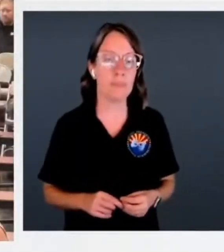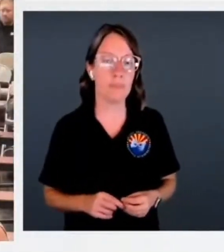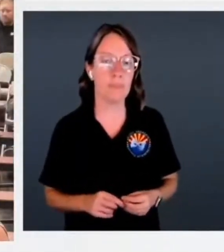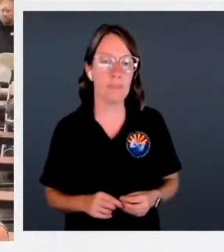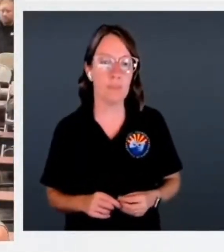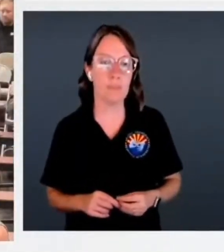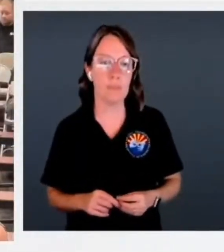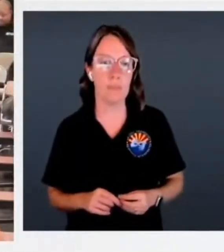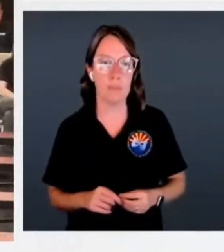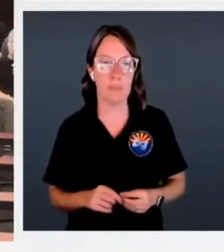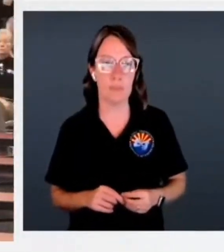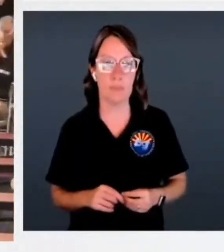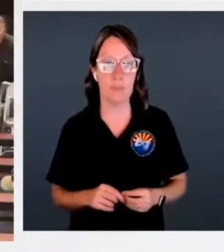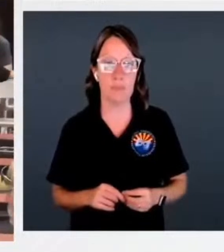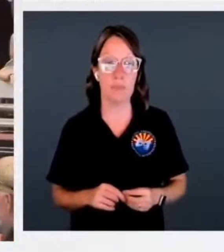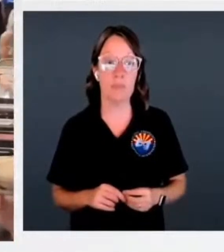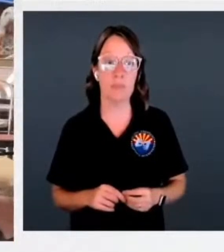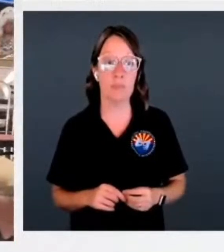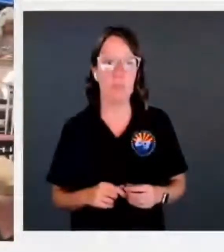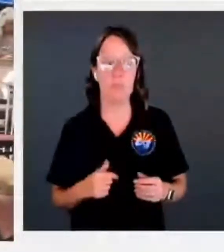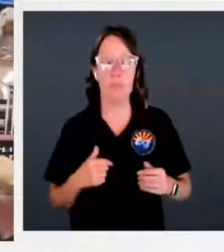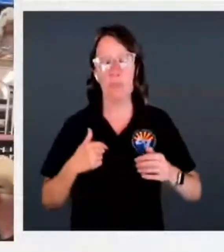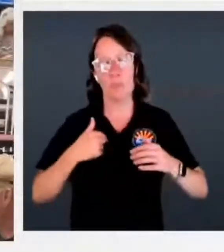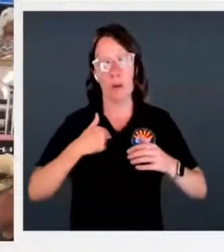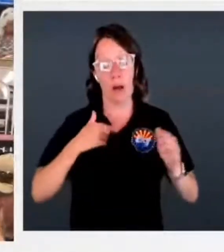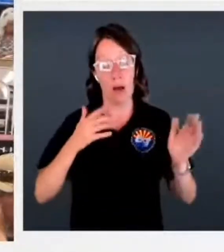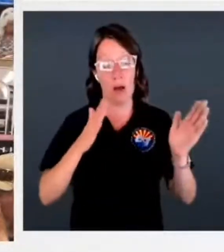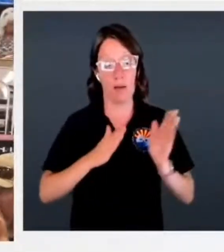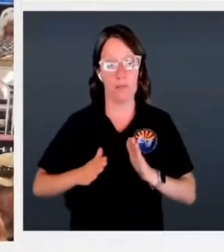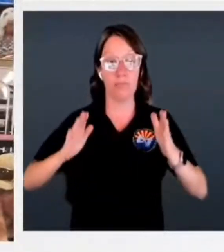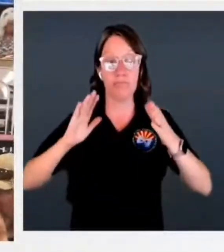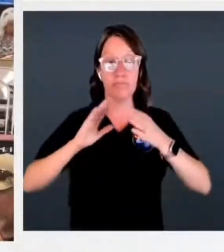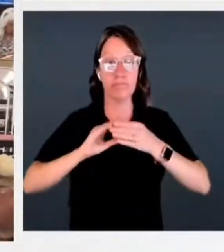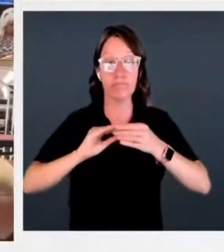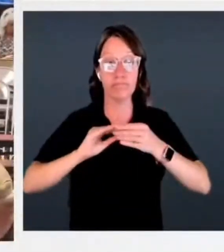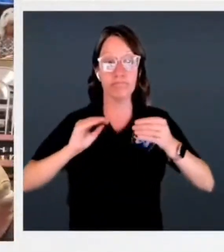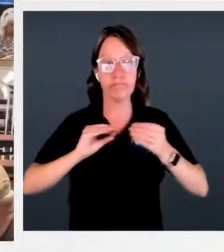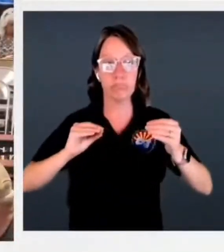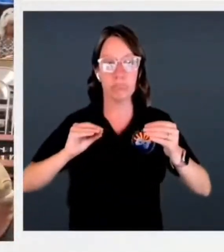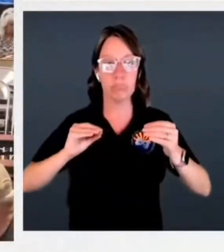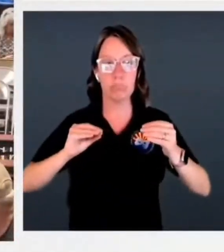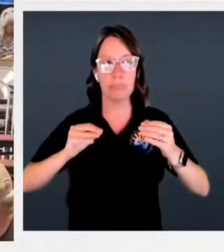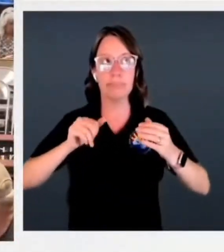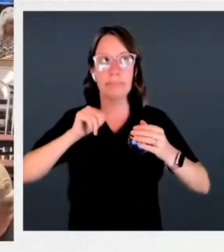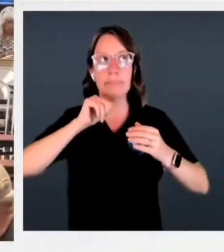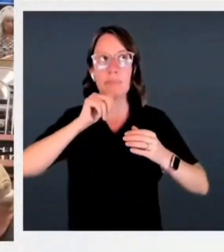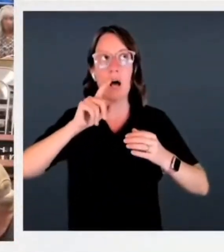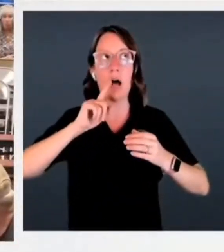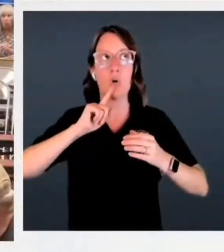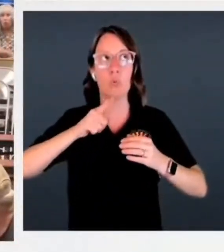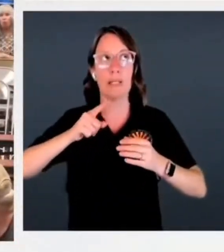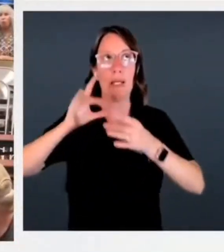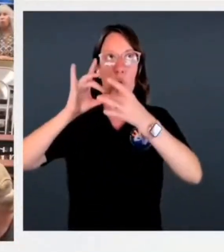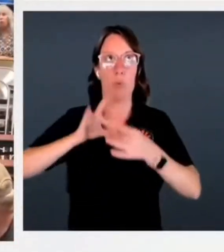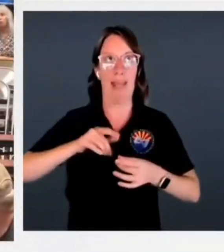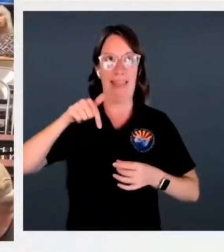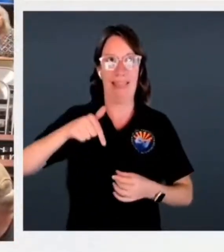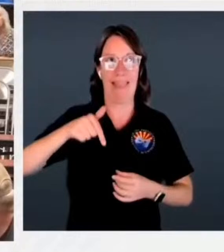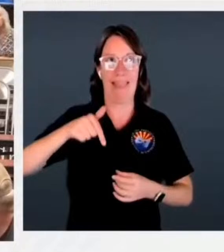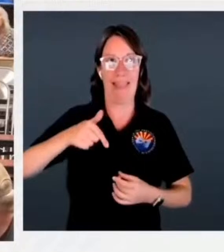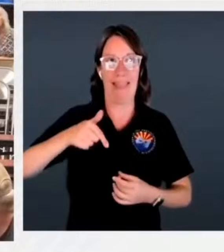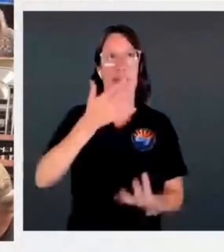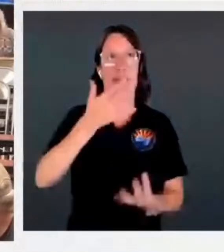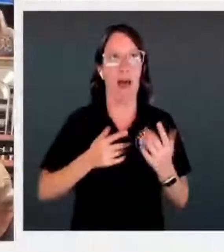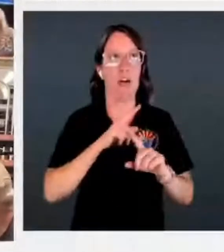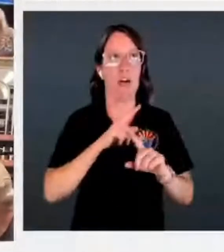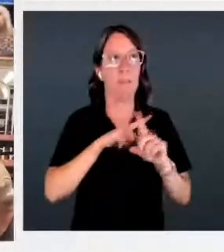What I have to say, it's not directly related to this fire, but it has everything to do with